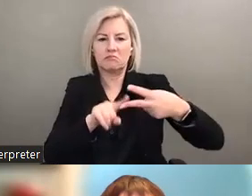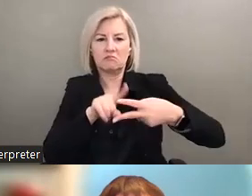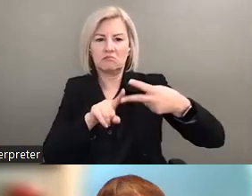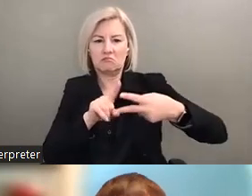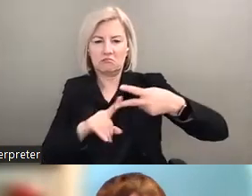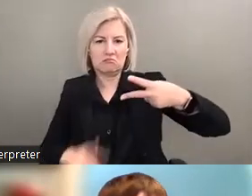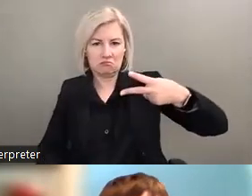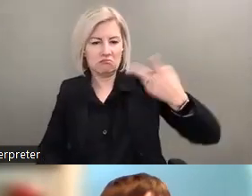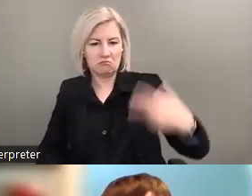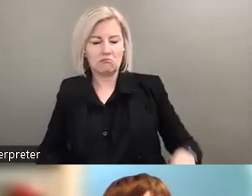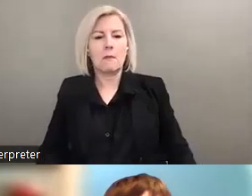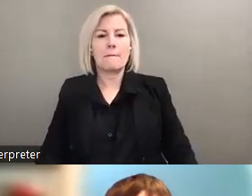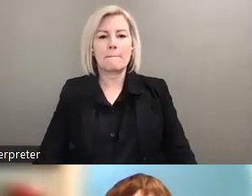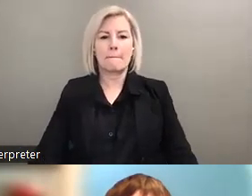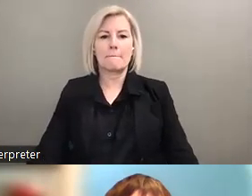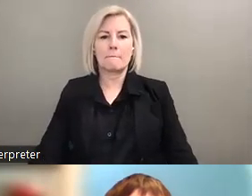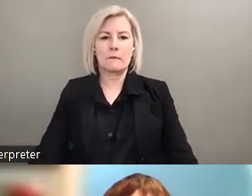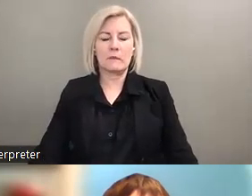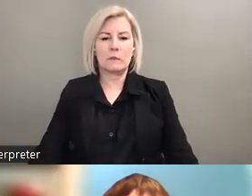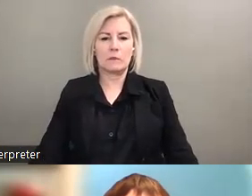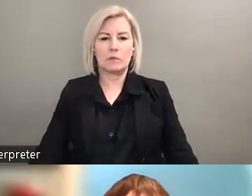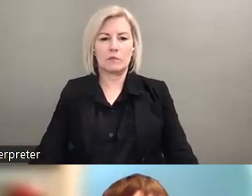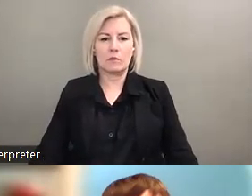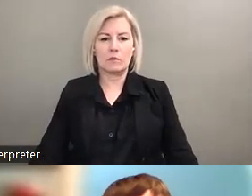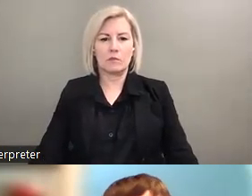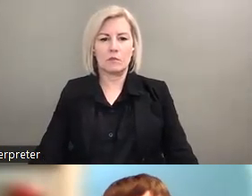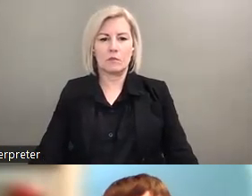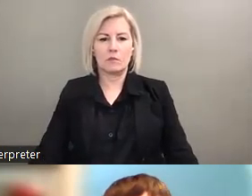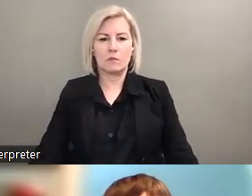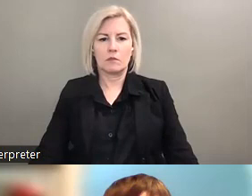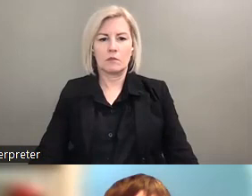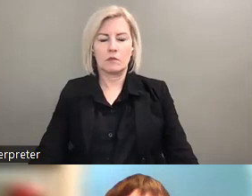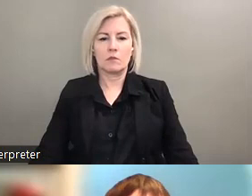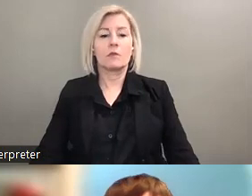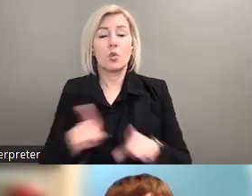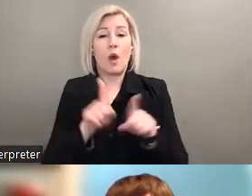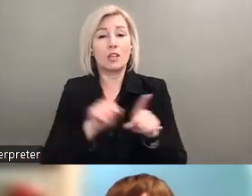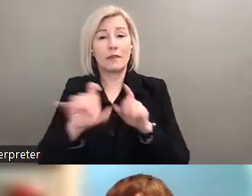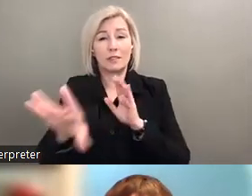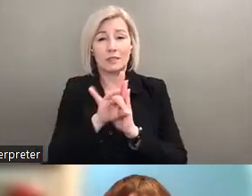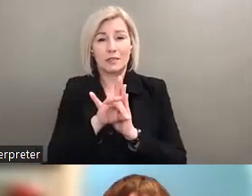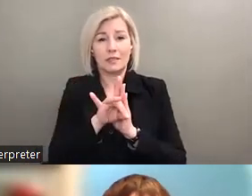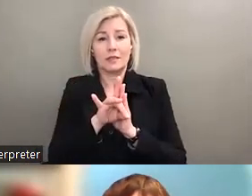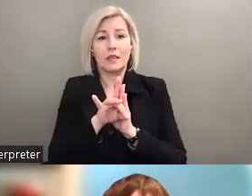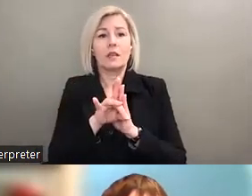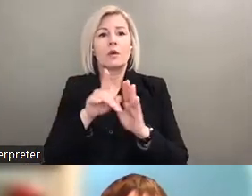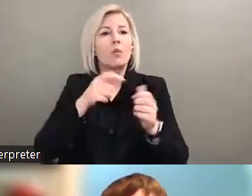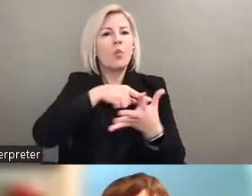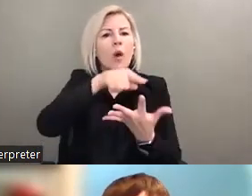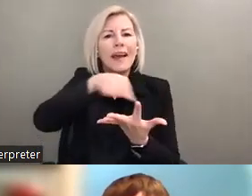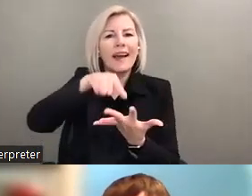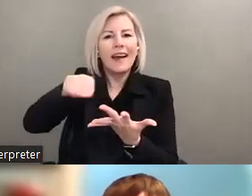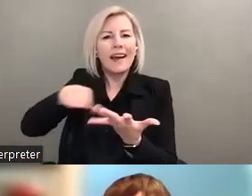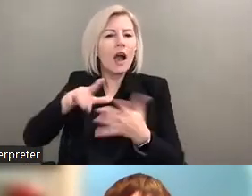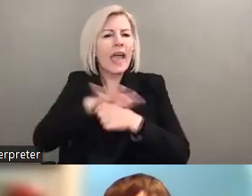or Update Contact Profile. On this page, you'll also need to select the project discipline. And this